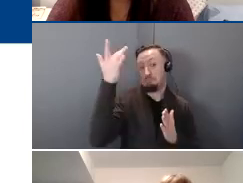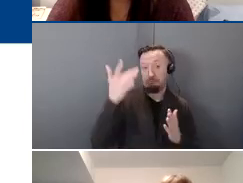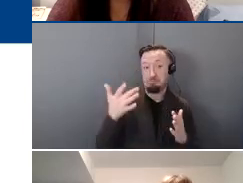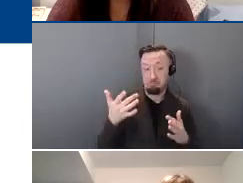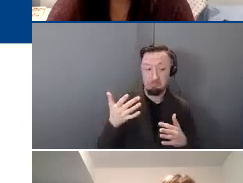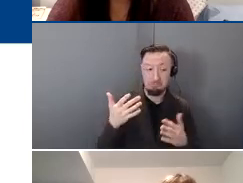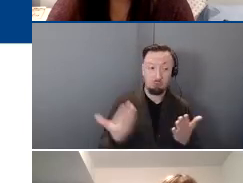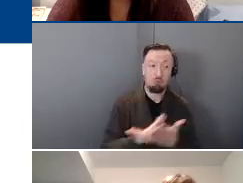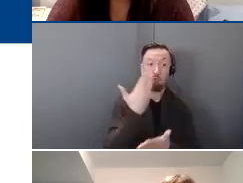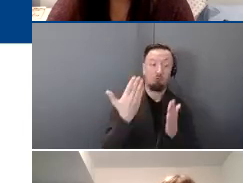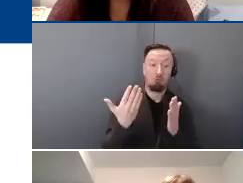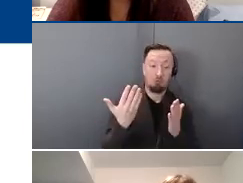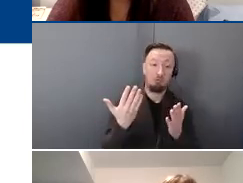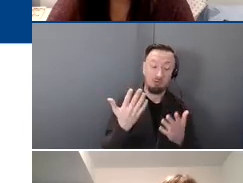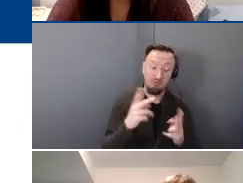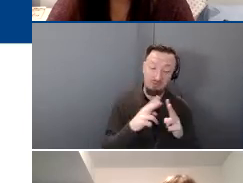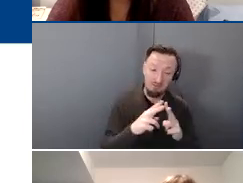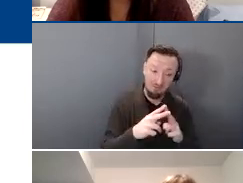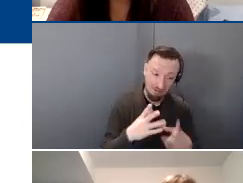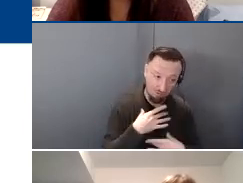very, very interesting.